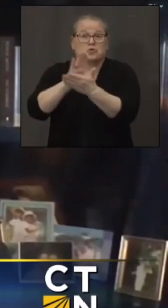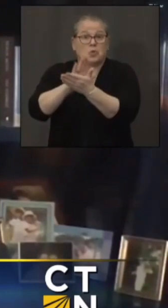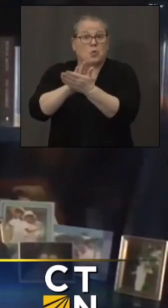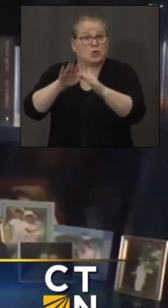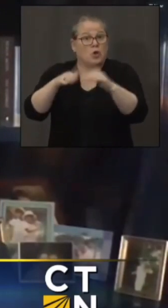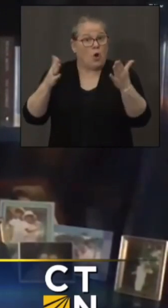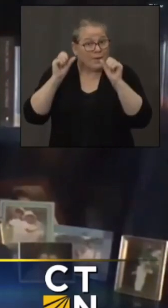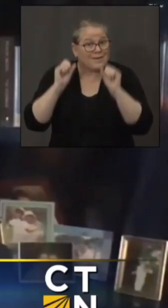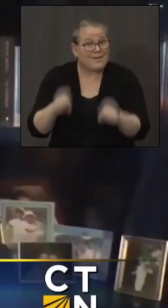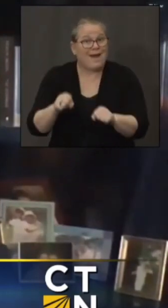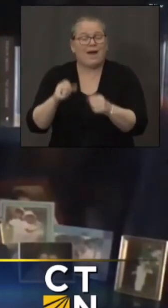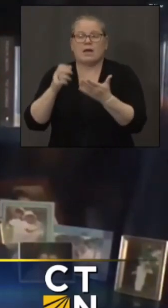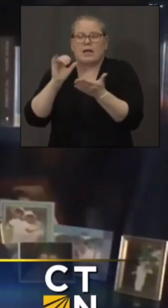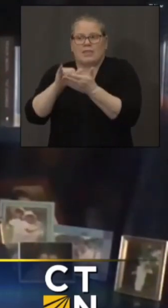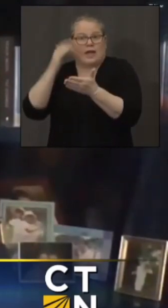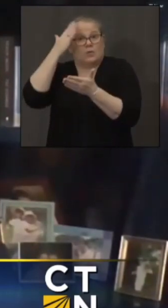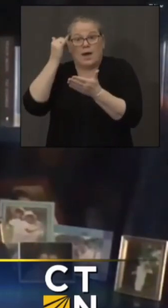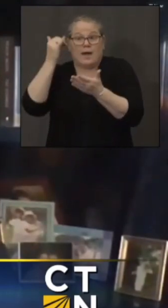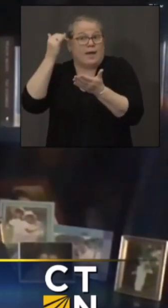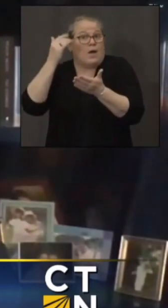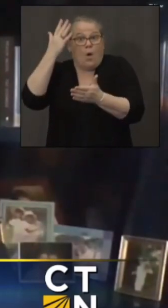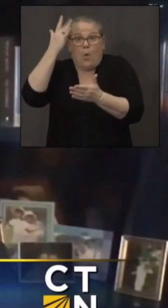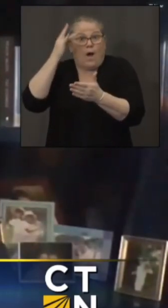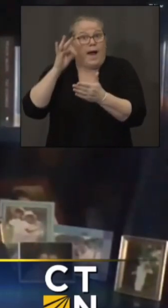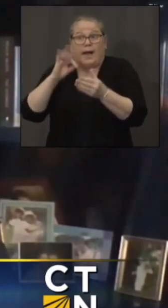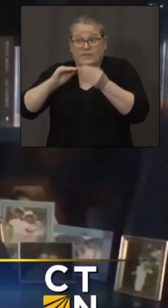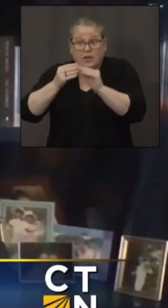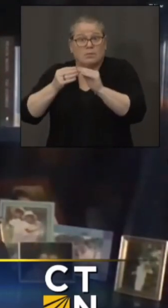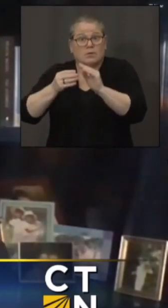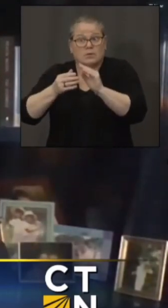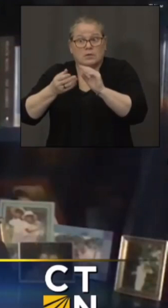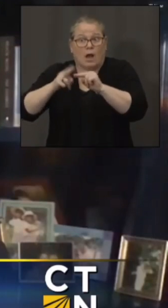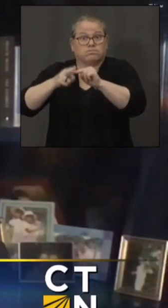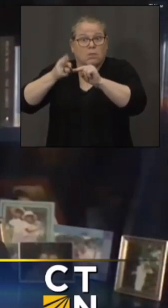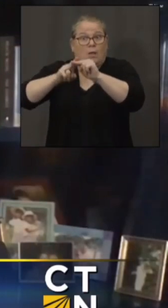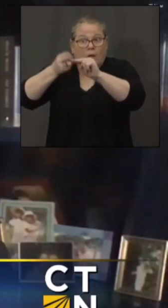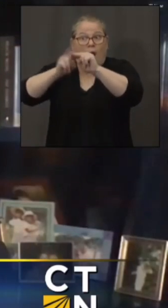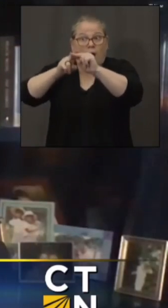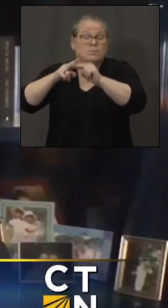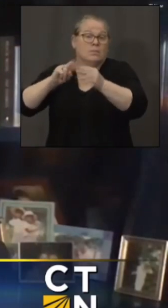now, because the alternative is rolling back. You're right, Jody.